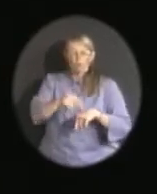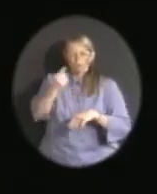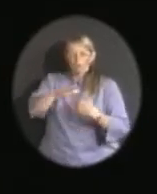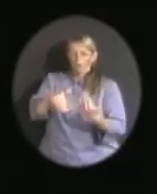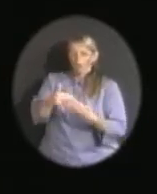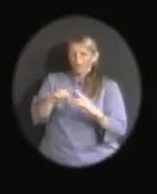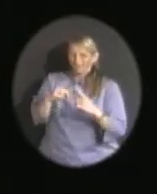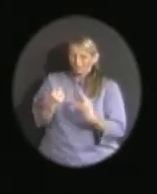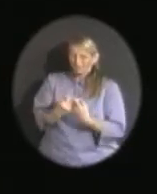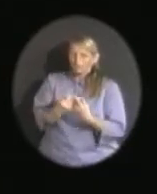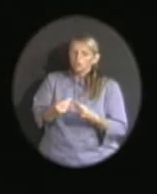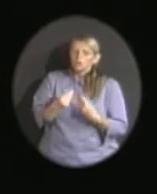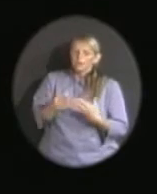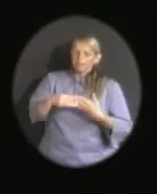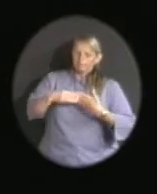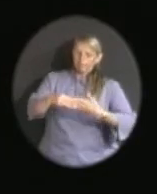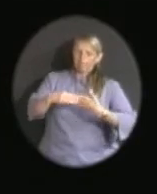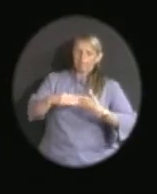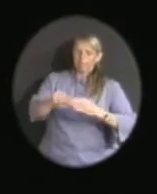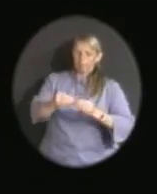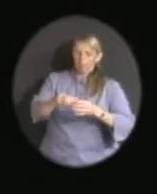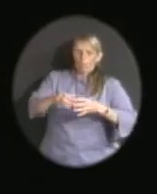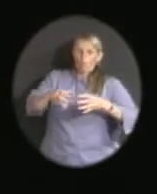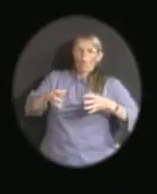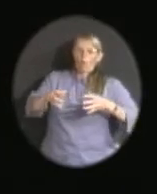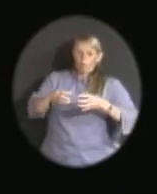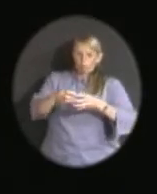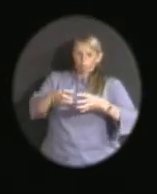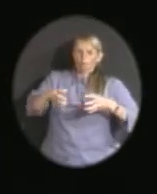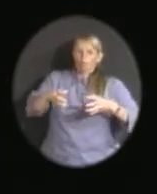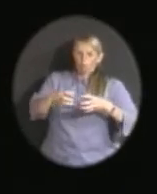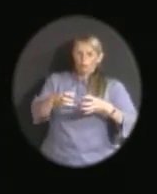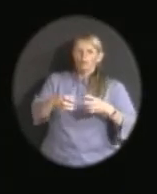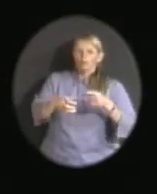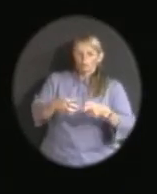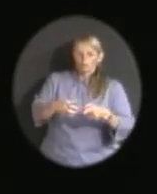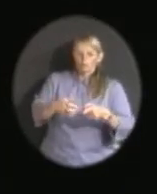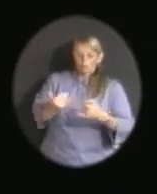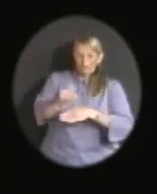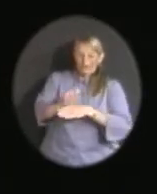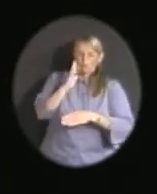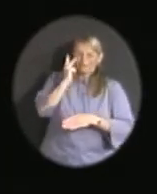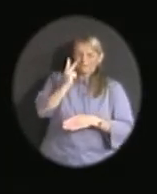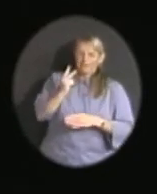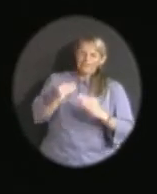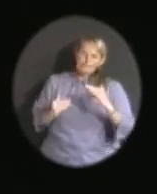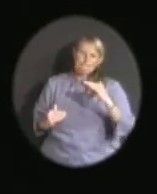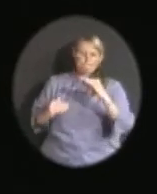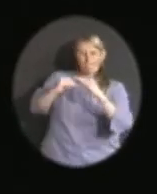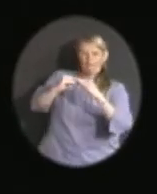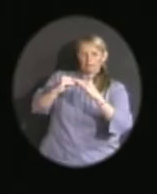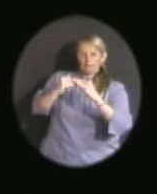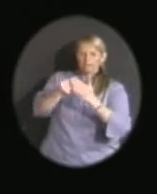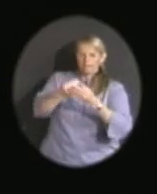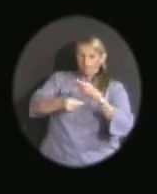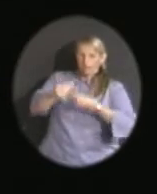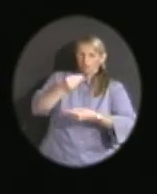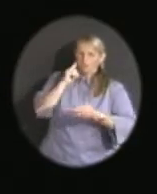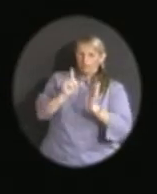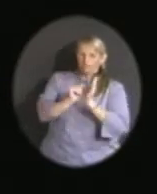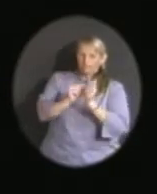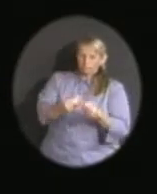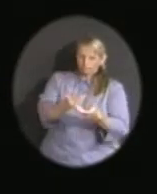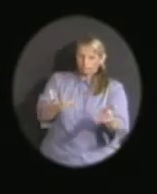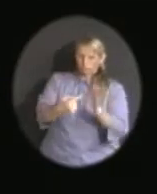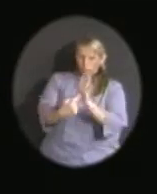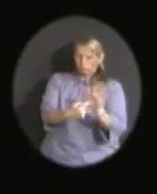is room to grow in that budget. So what you're going to see tonight is a maximum budget that gets published to the public. Mr. Hutchinson, that 450,